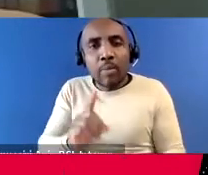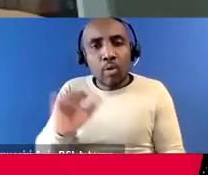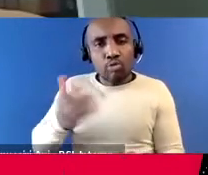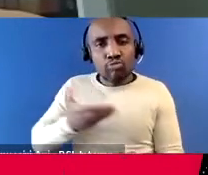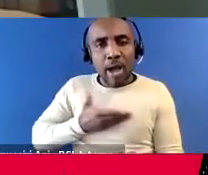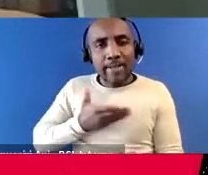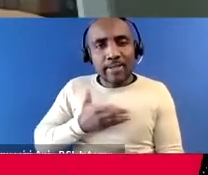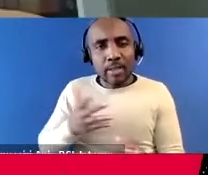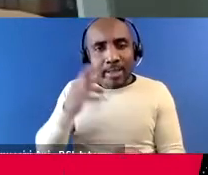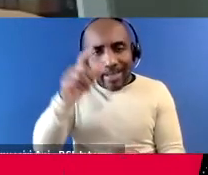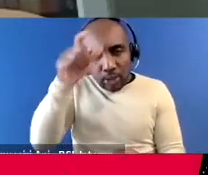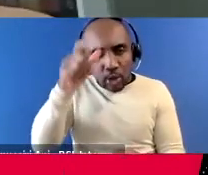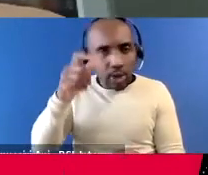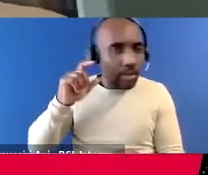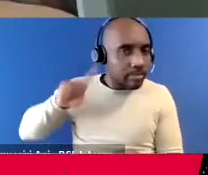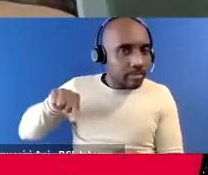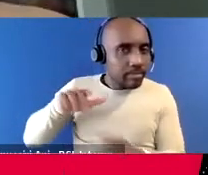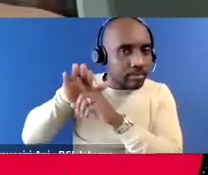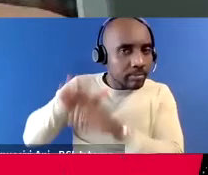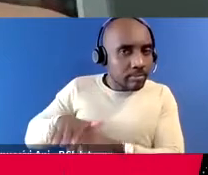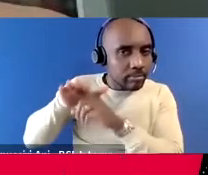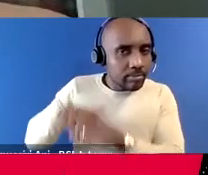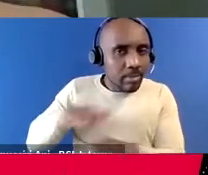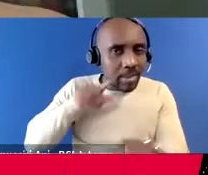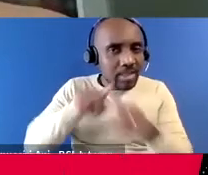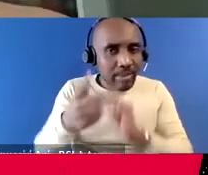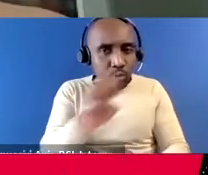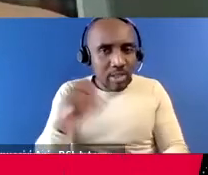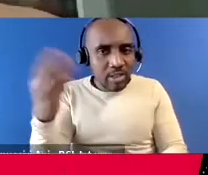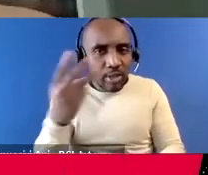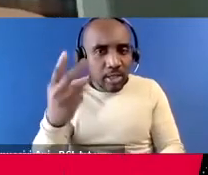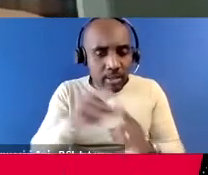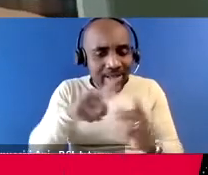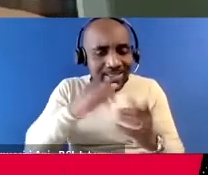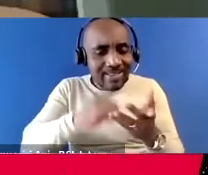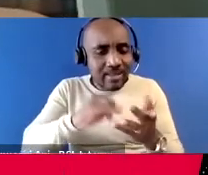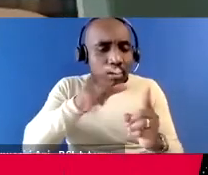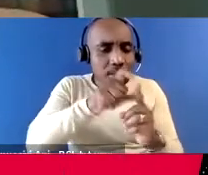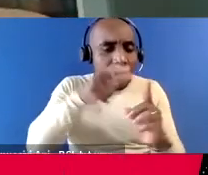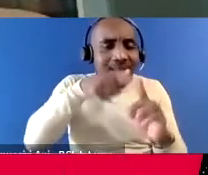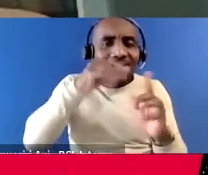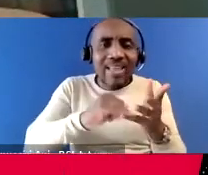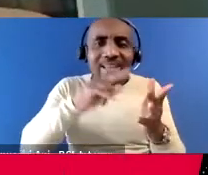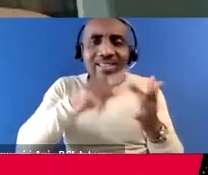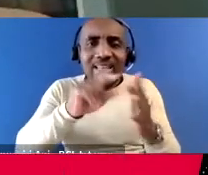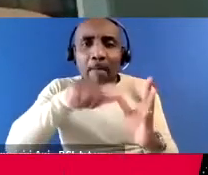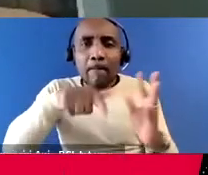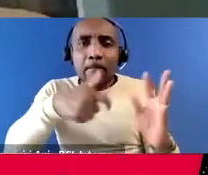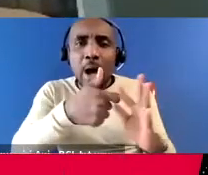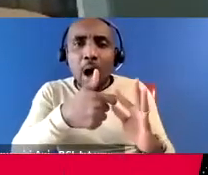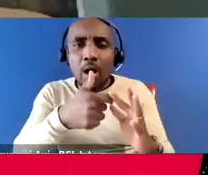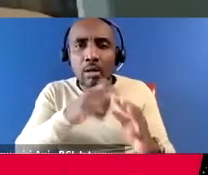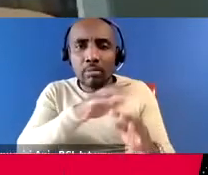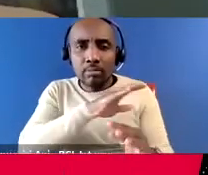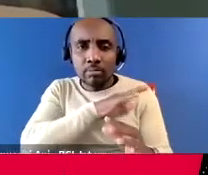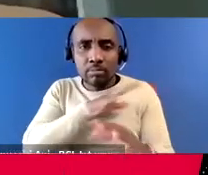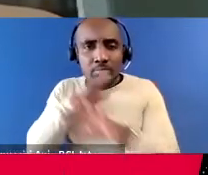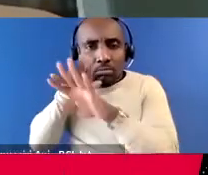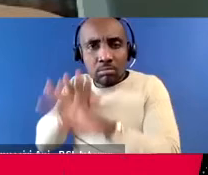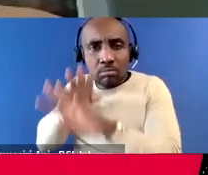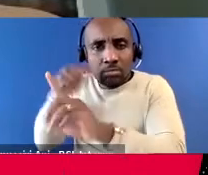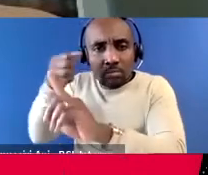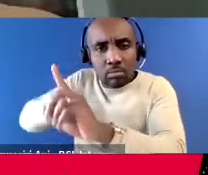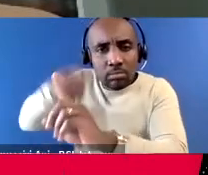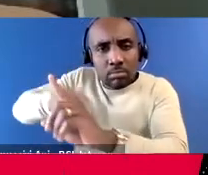And particularly since the 2013 Gezi Park protests, we've seen Turkey take really